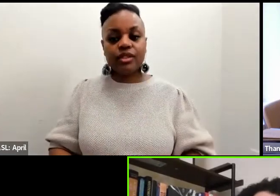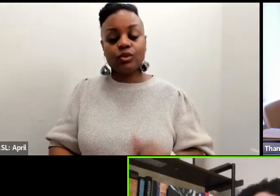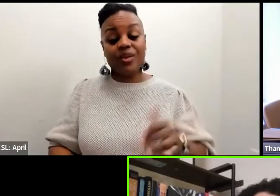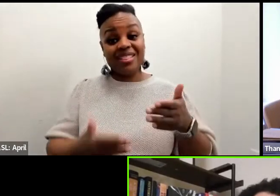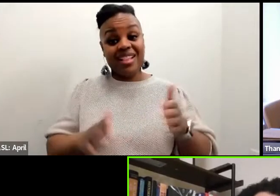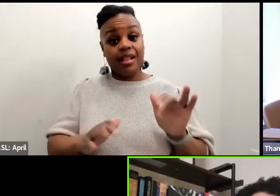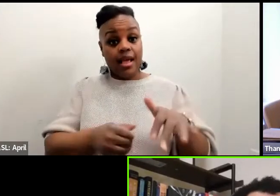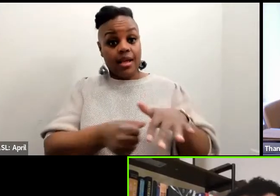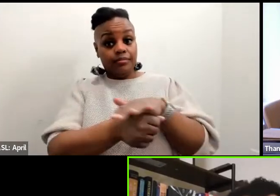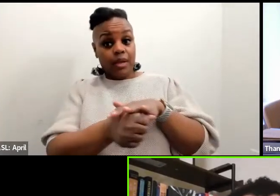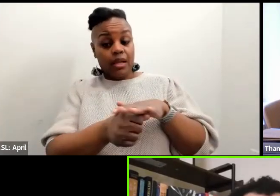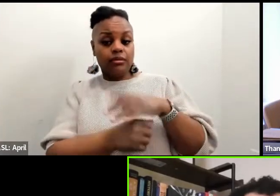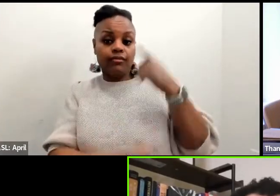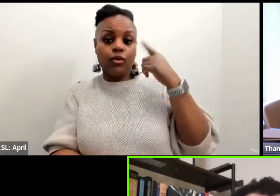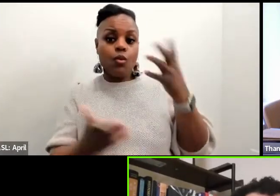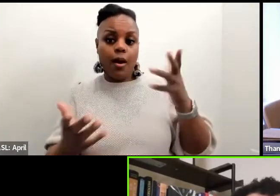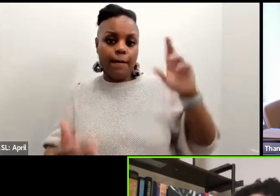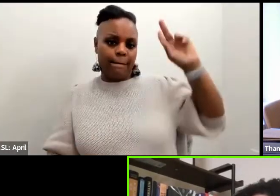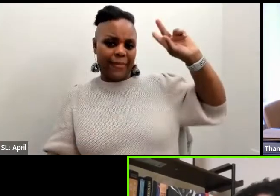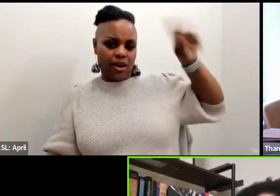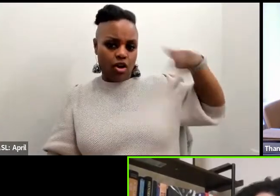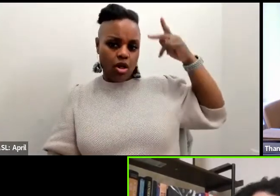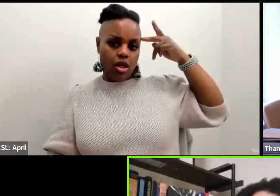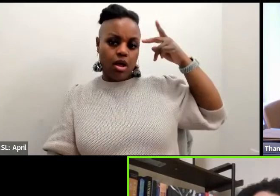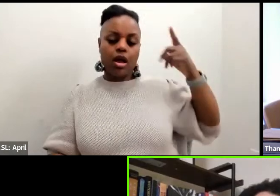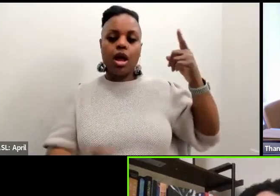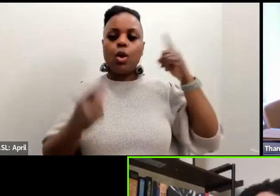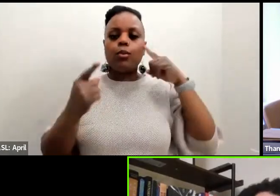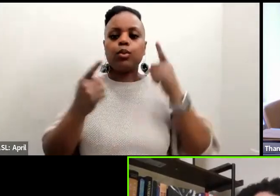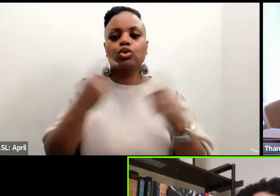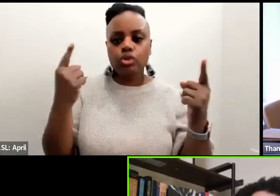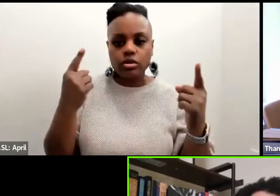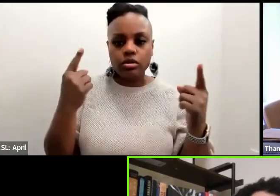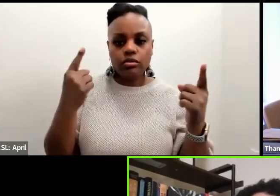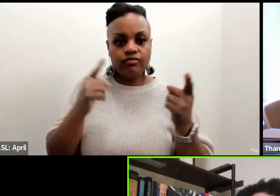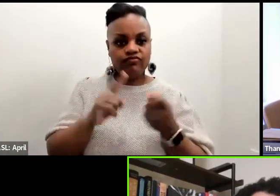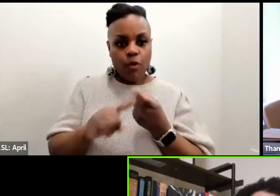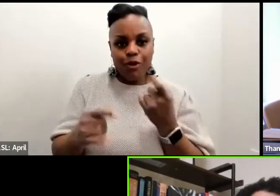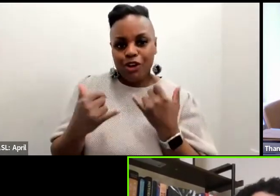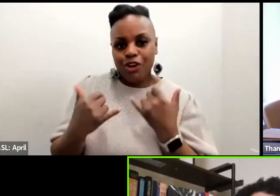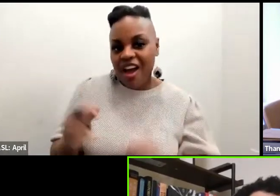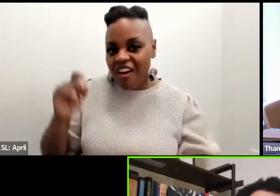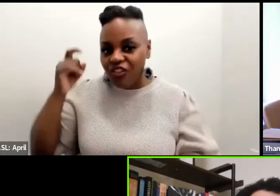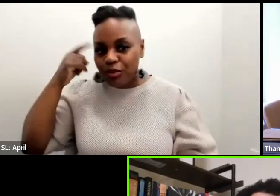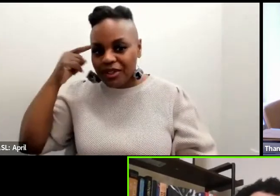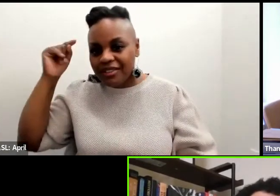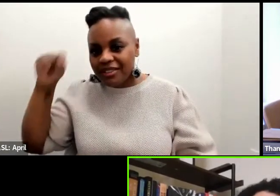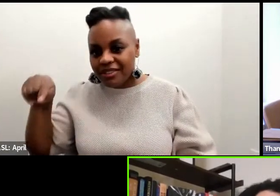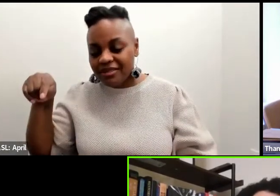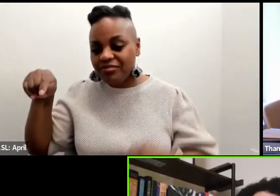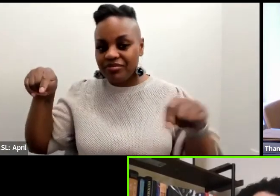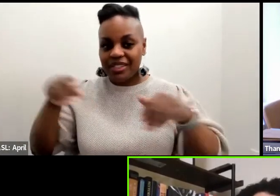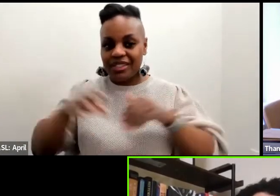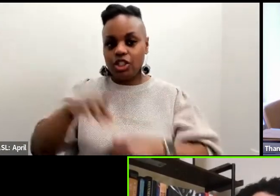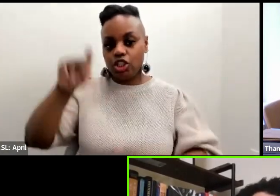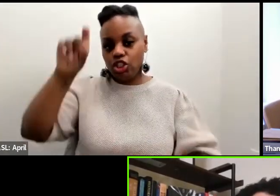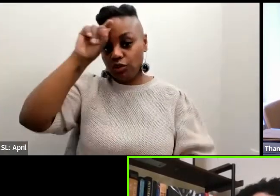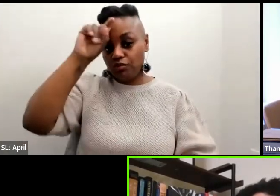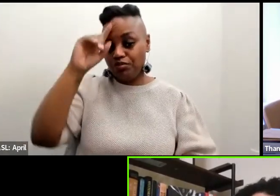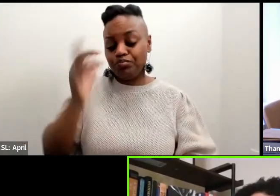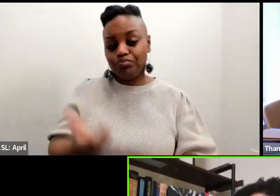in the last, since the inception of the modern state in Egypt or even a little bit before that, that continues to give them ground